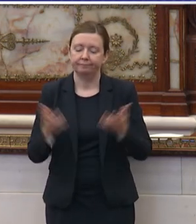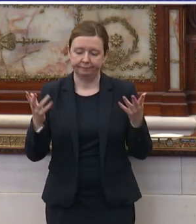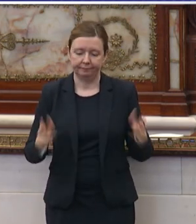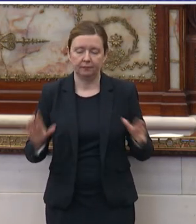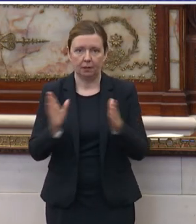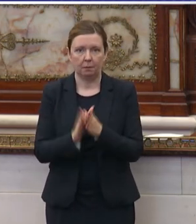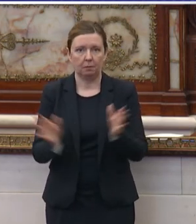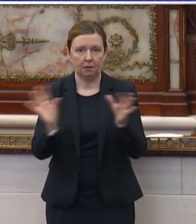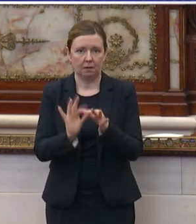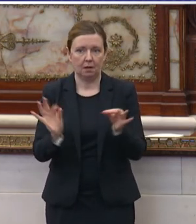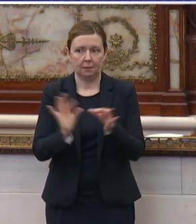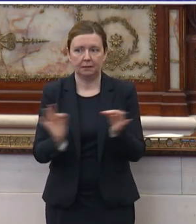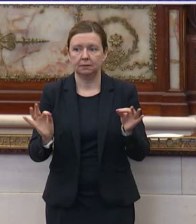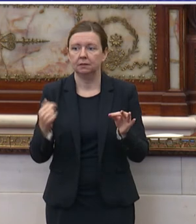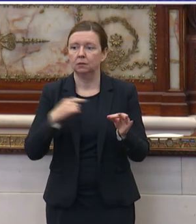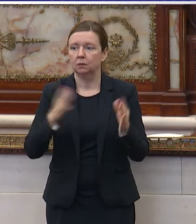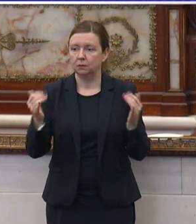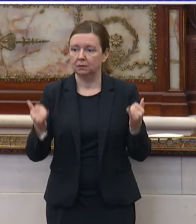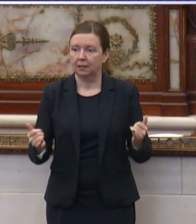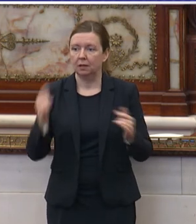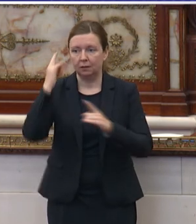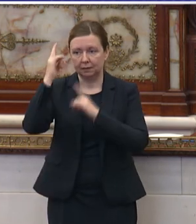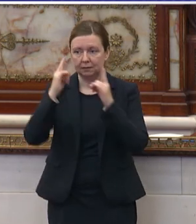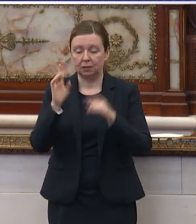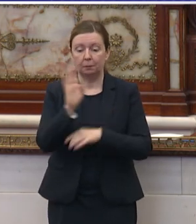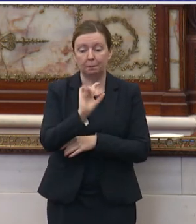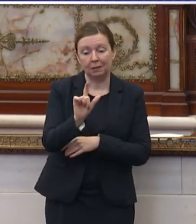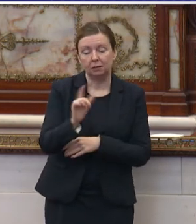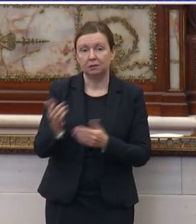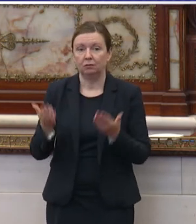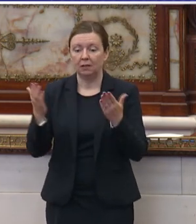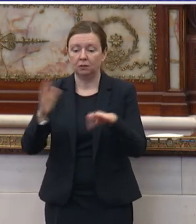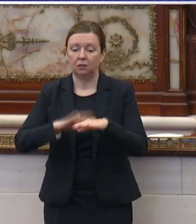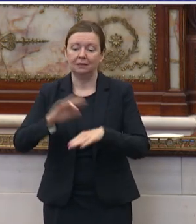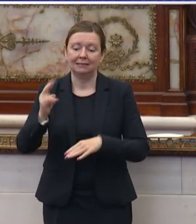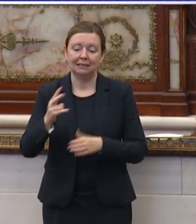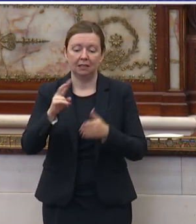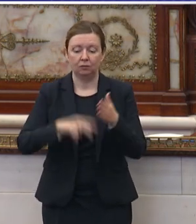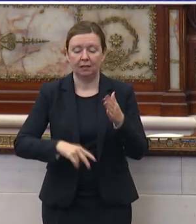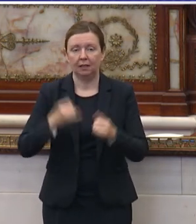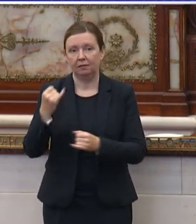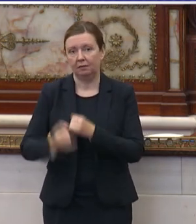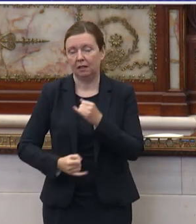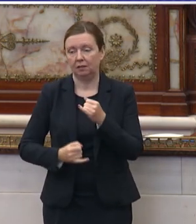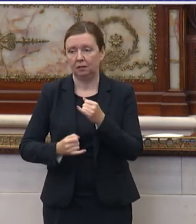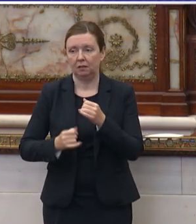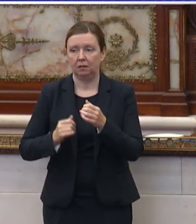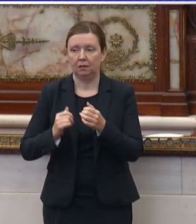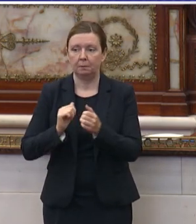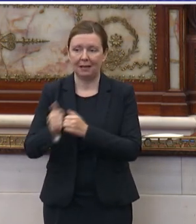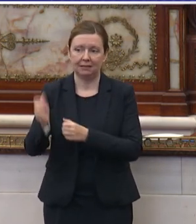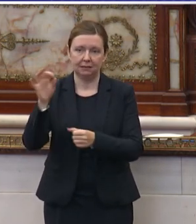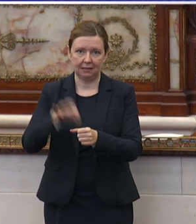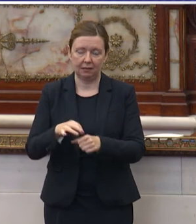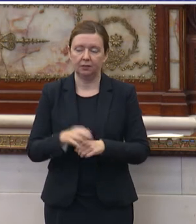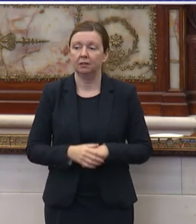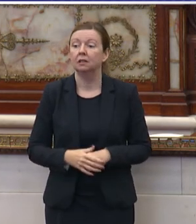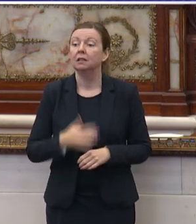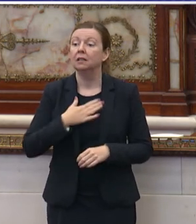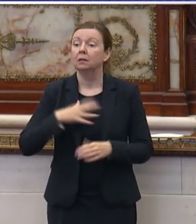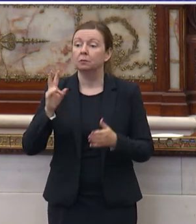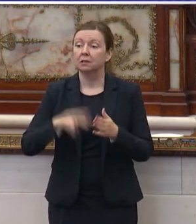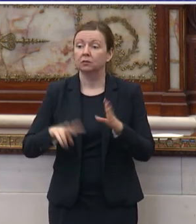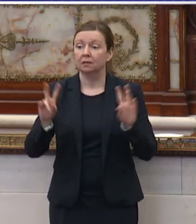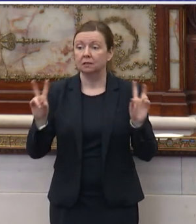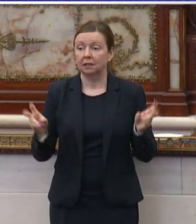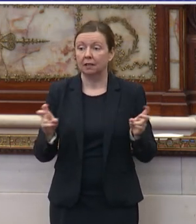public comment session. We will now consider the bills and resolutions on the second reading and final passage calendar. Mr. Decker, please read the title